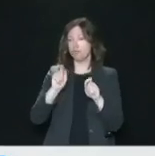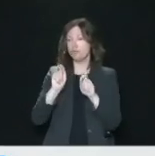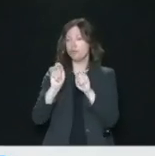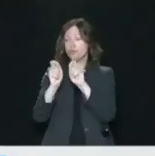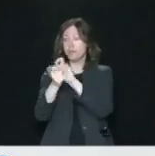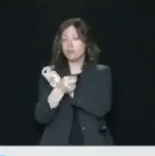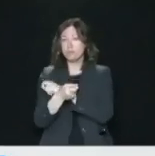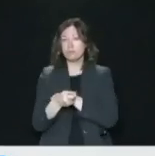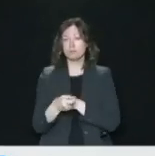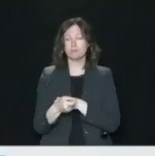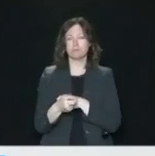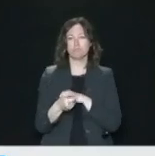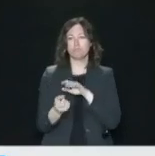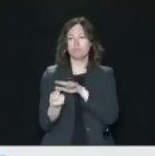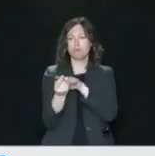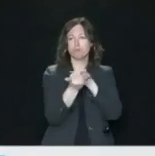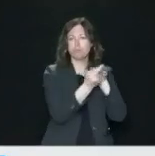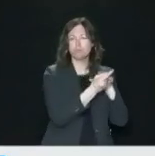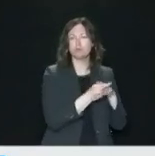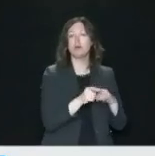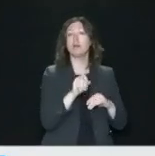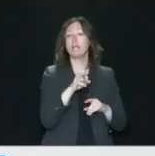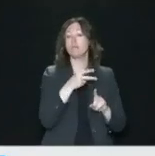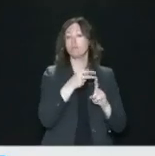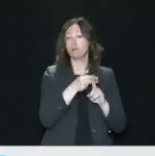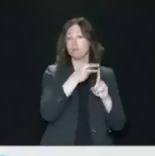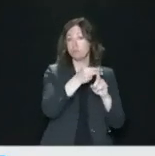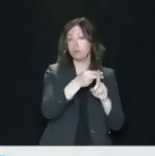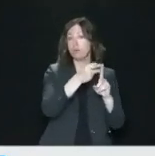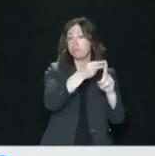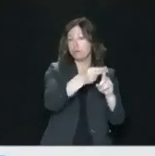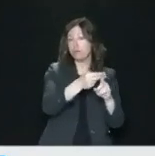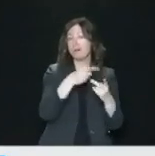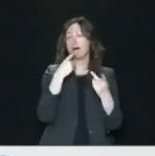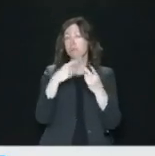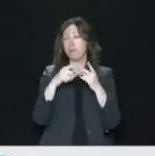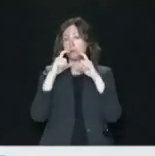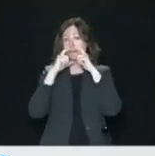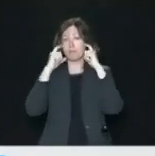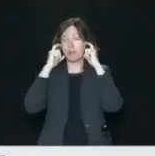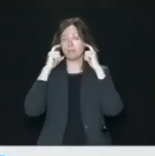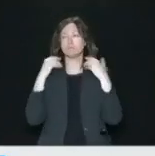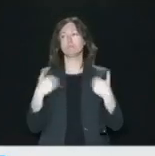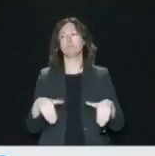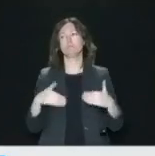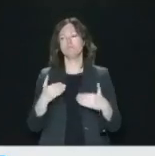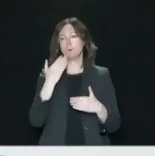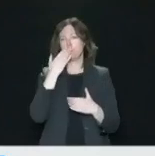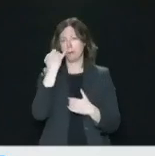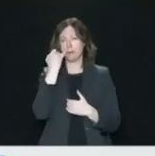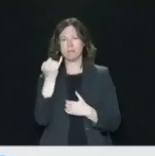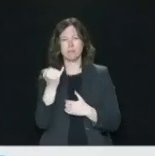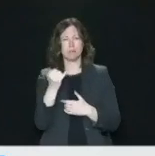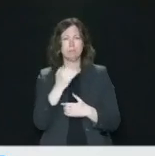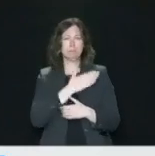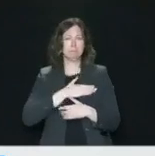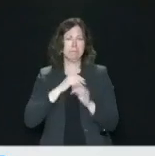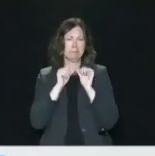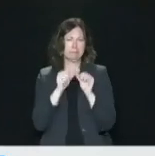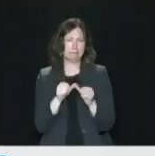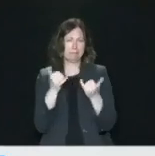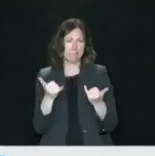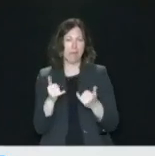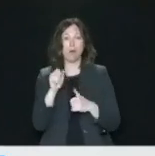Yes, I think as everyone appreciates, the knowledge about vaccinations evolve over time. And I think